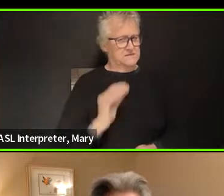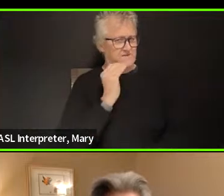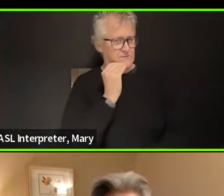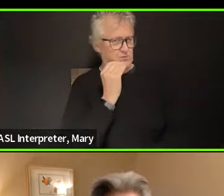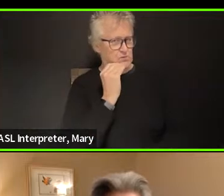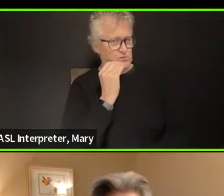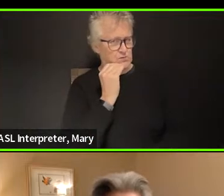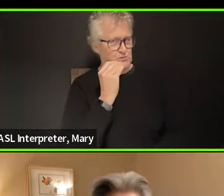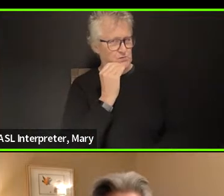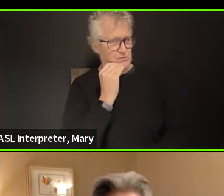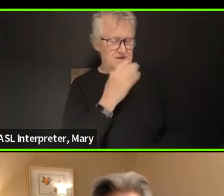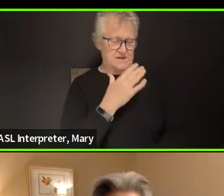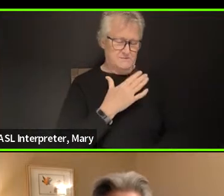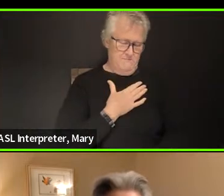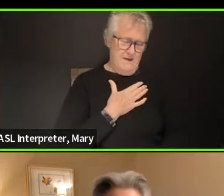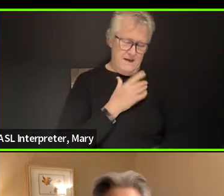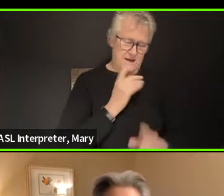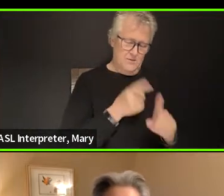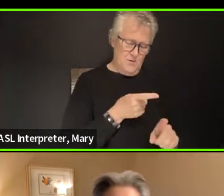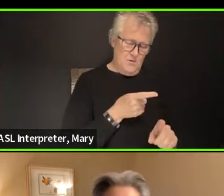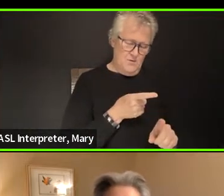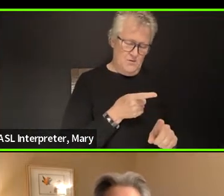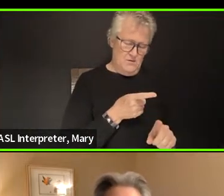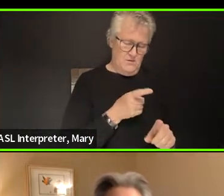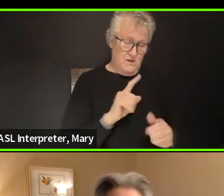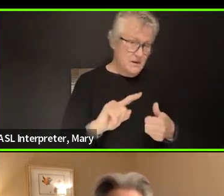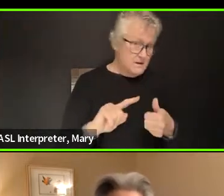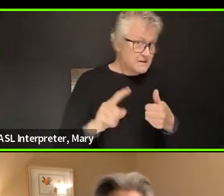One, make more food that I like, and two,